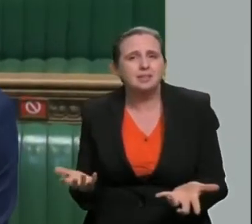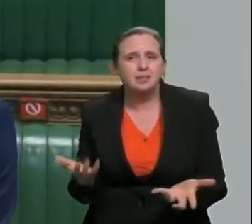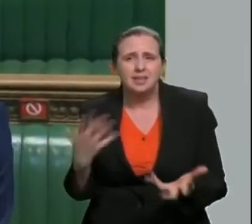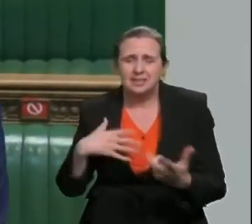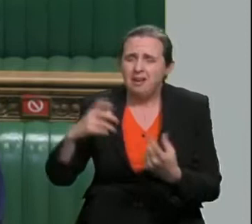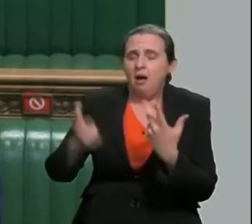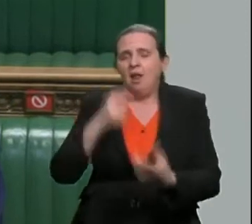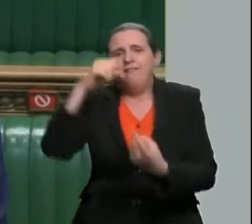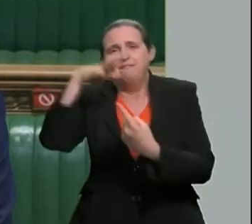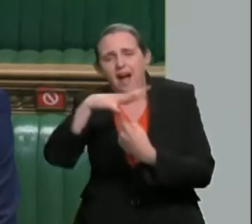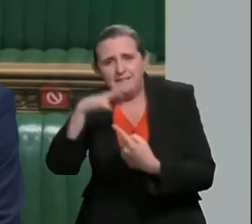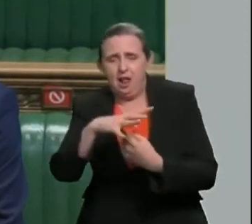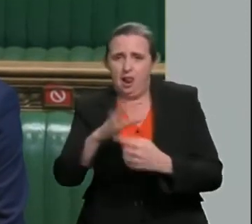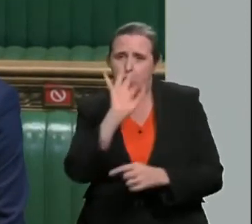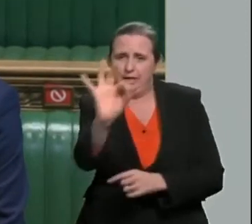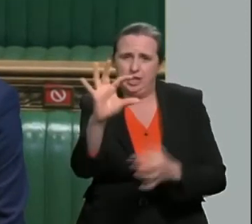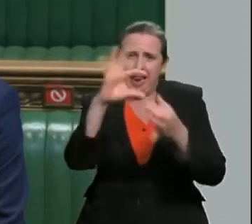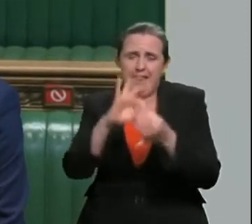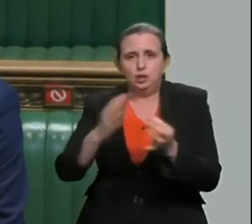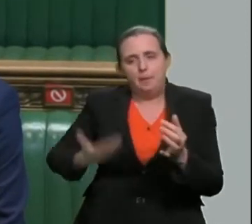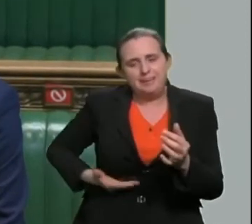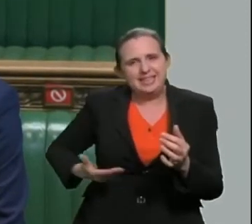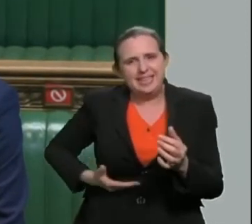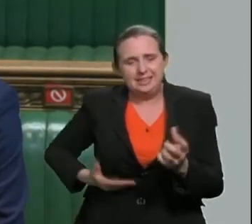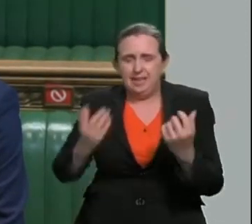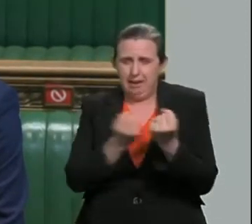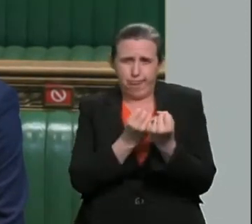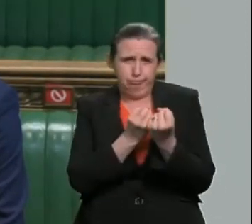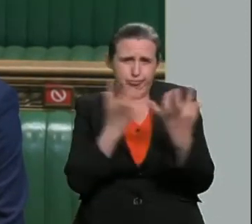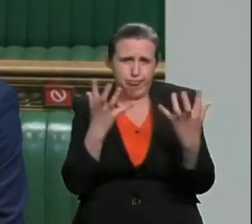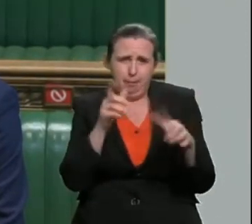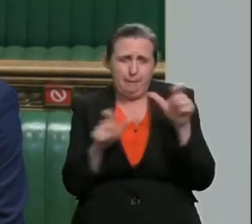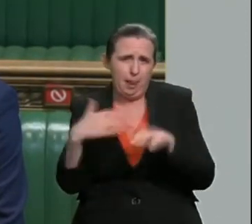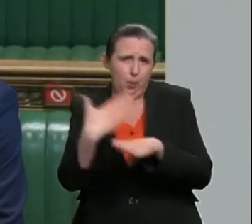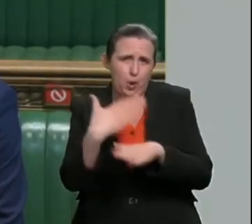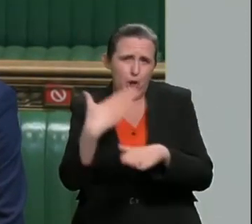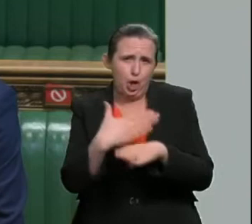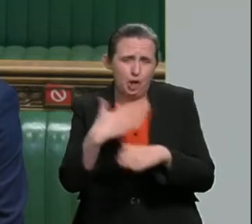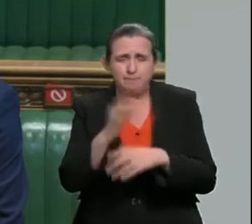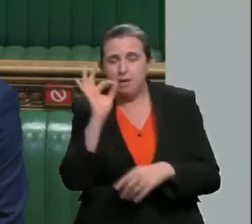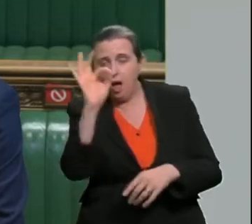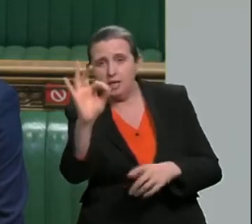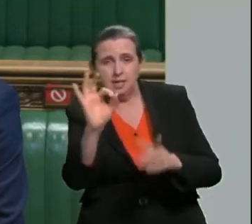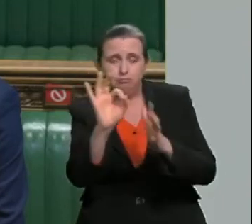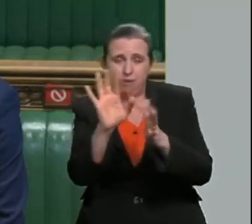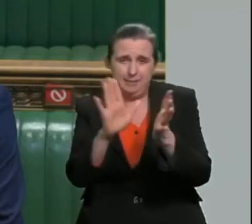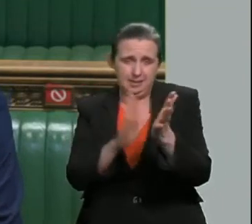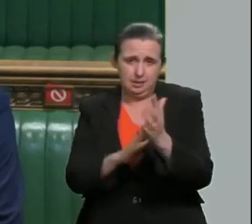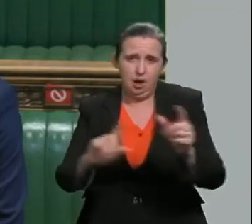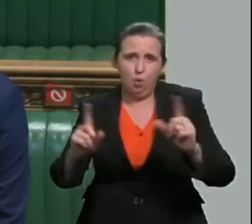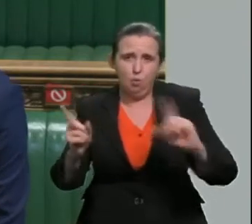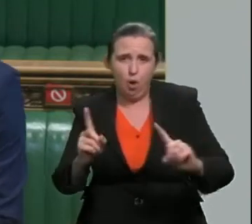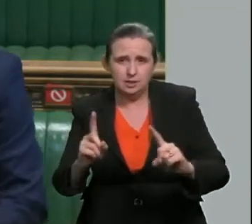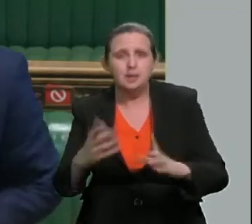important question for businesses and for millions of working people. Can the Prime Minister confirm today that the